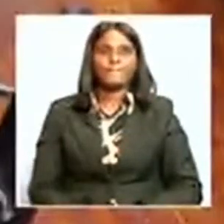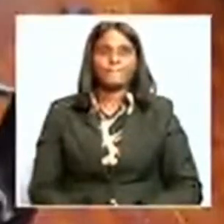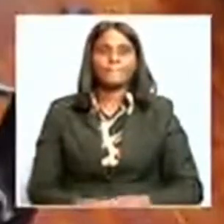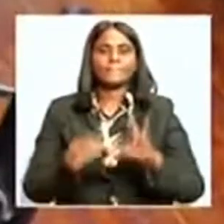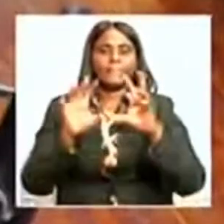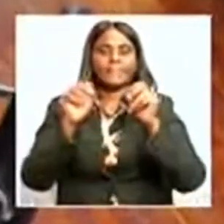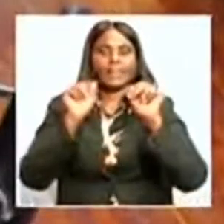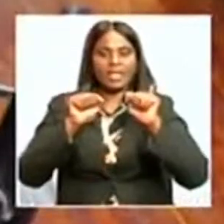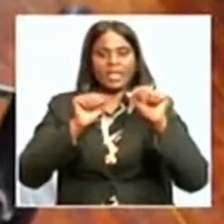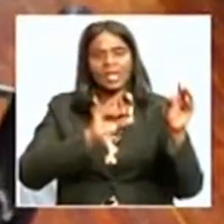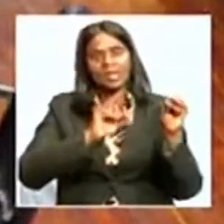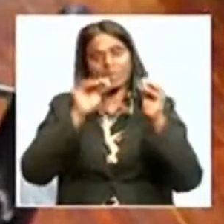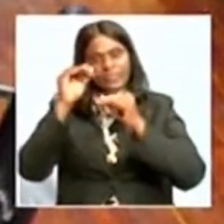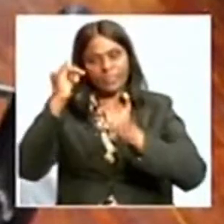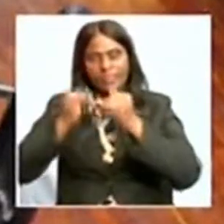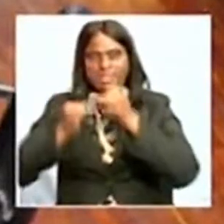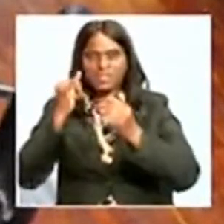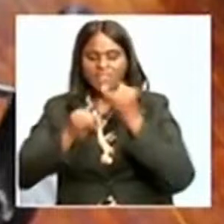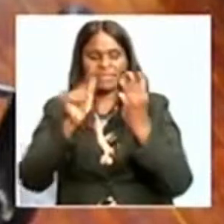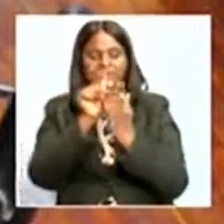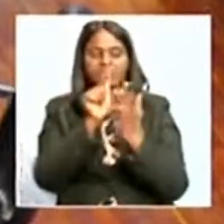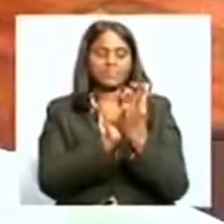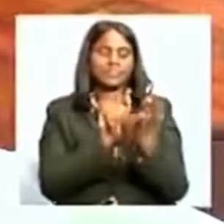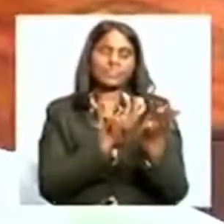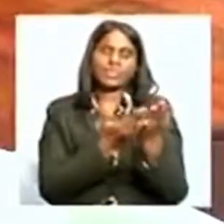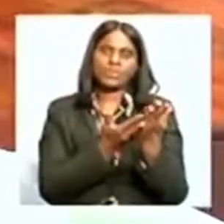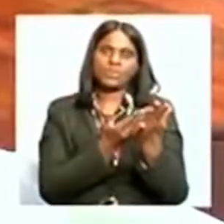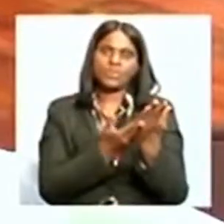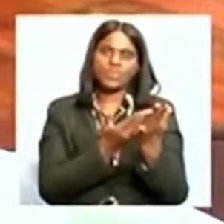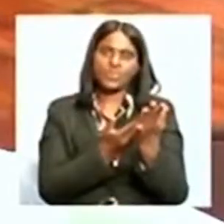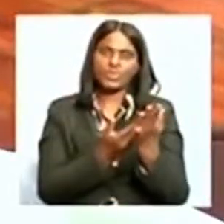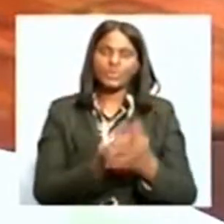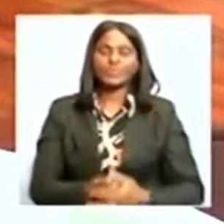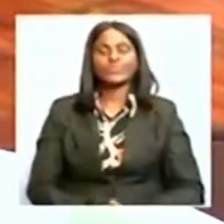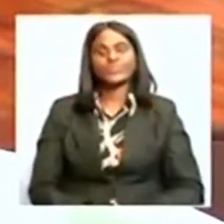Okay, well, we can move to the last bill.